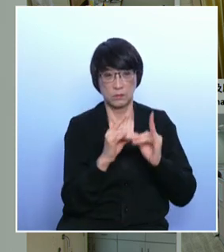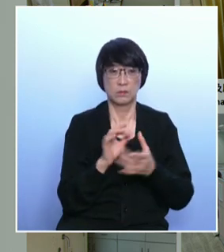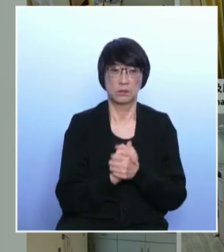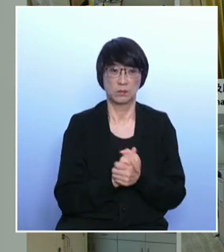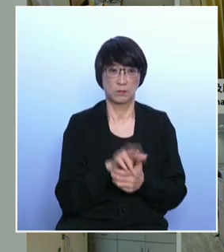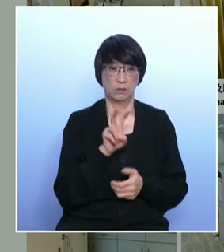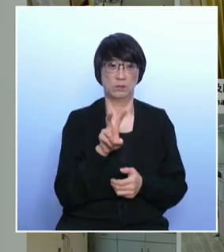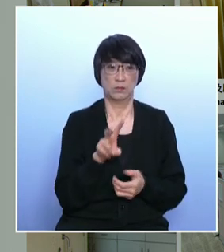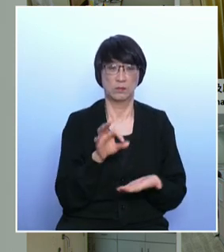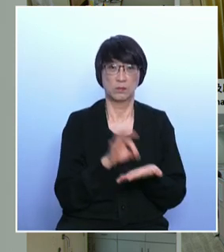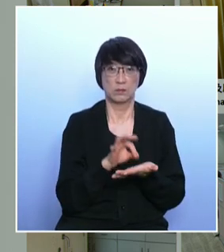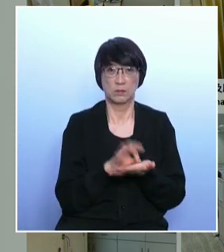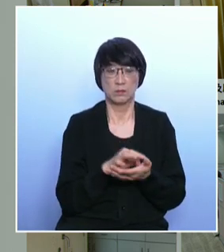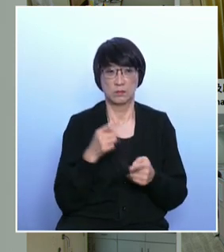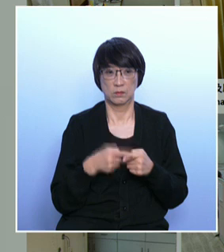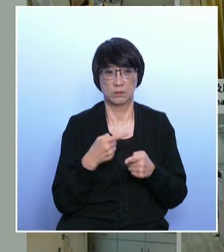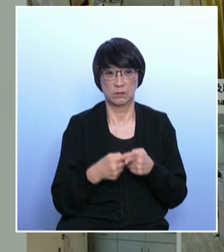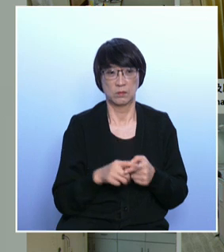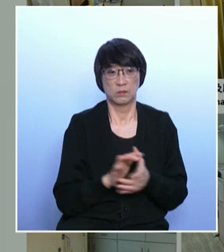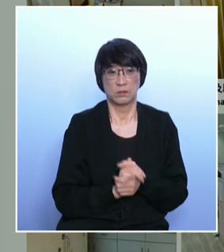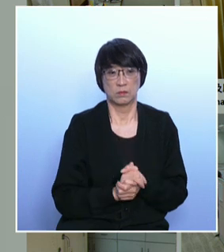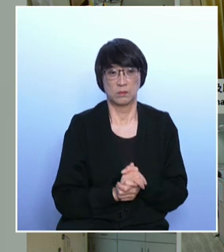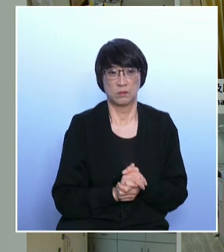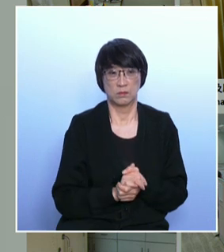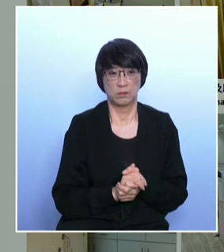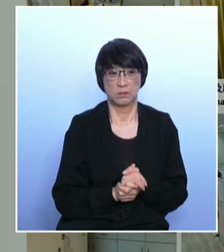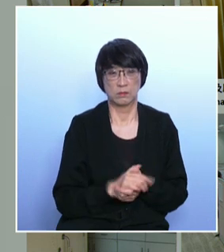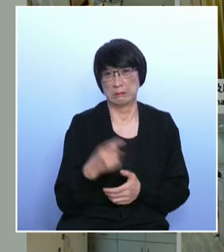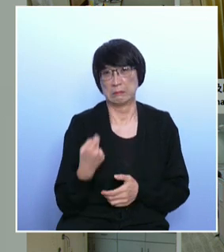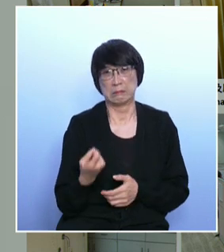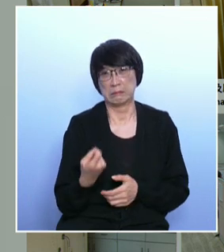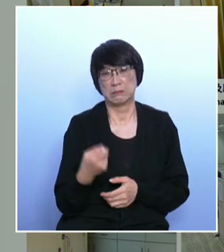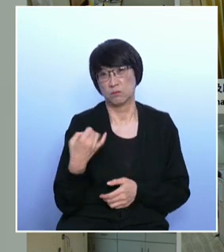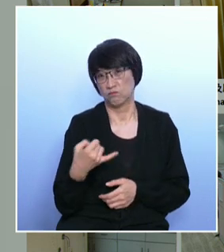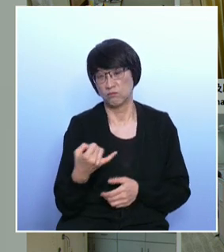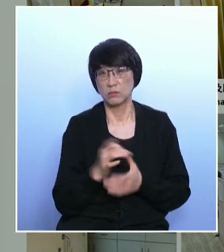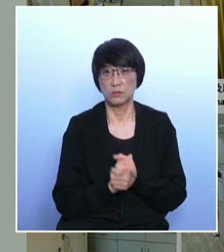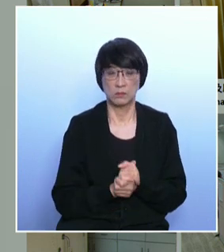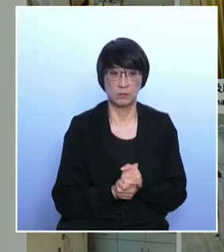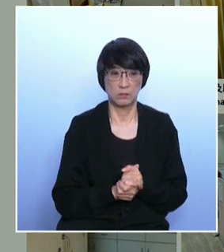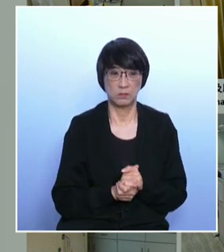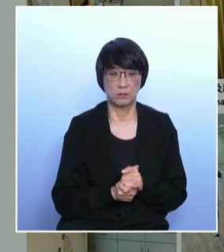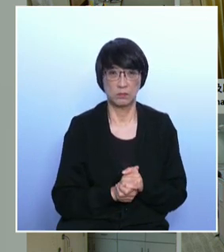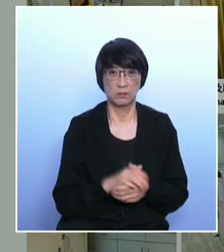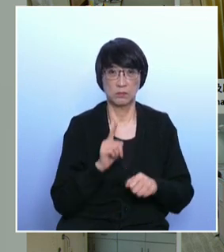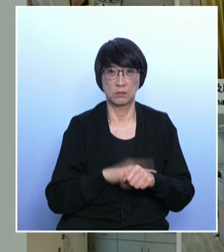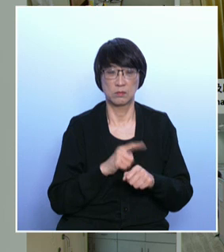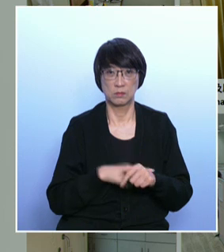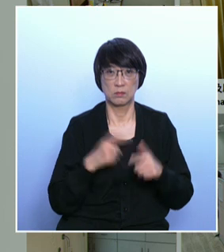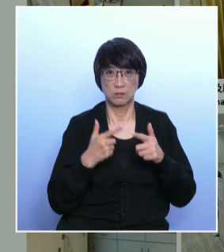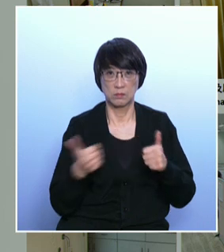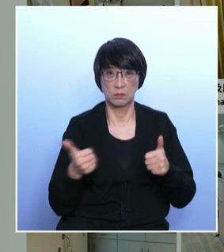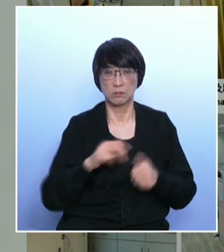even triple rooms or quadruple rooms. As you can see, the facilities are quite primitive, so to